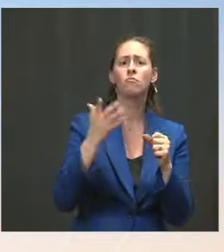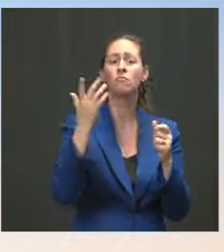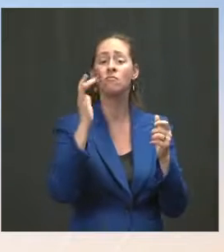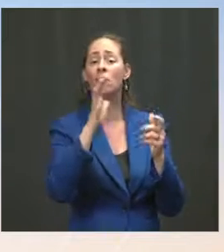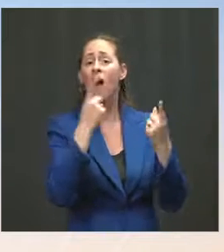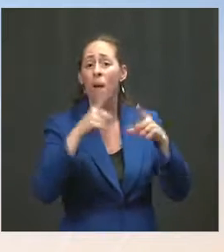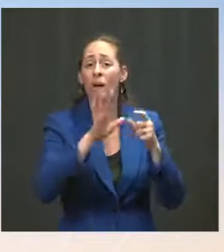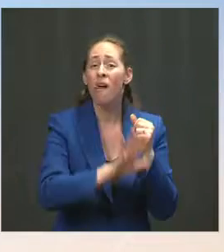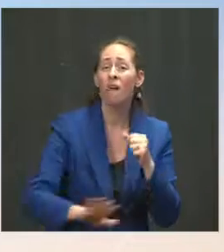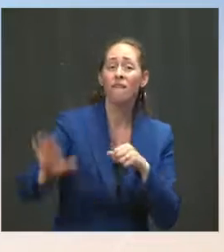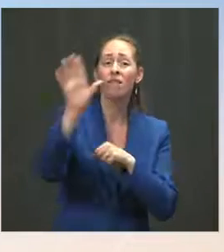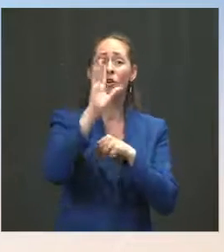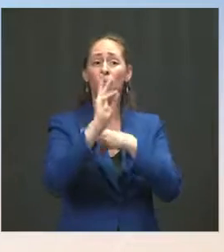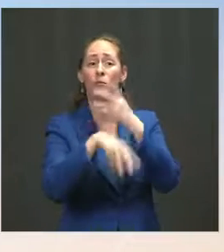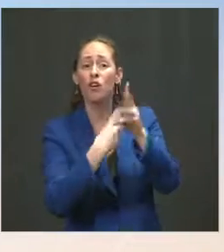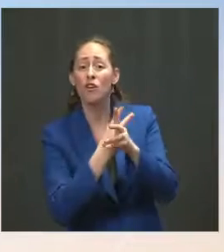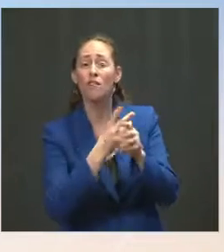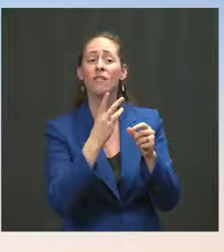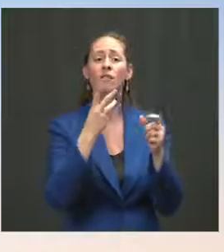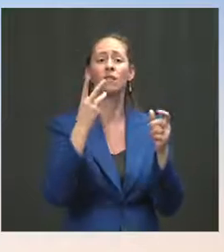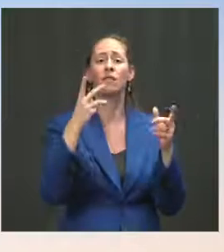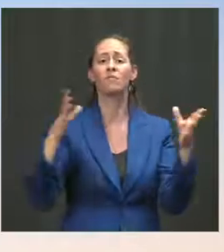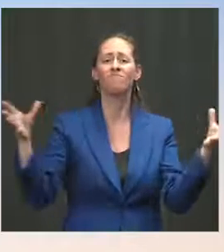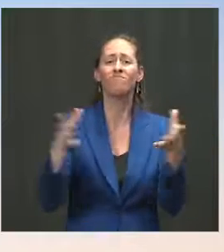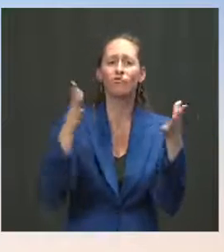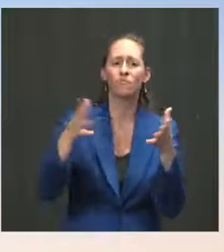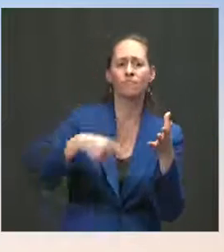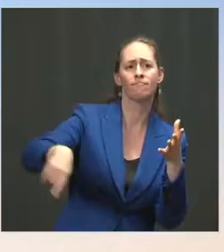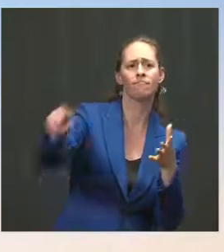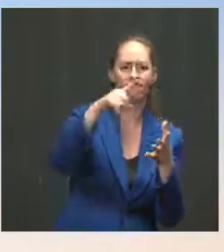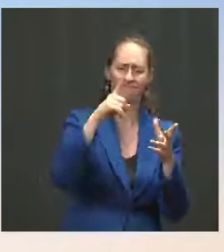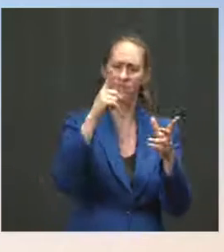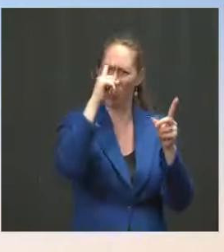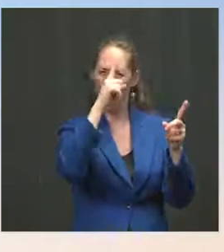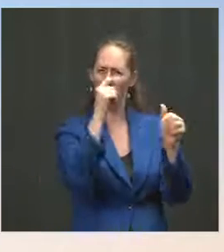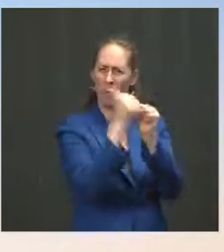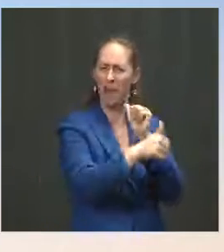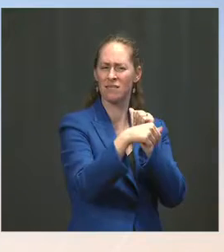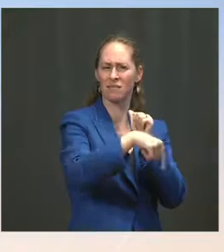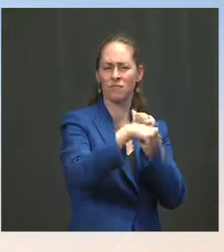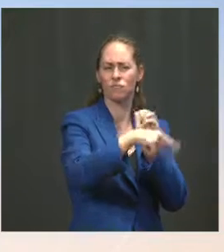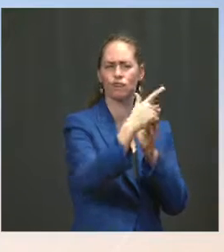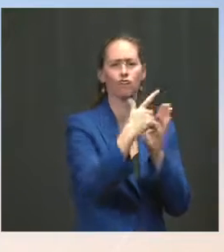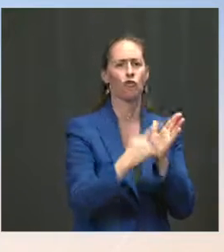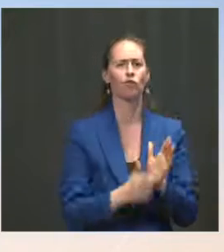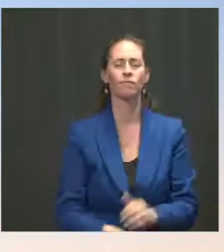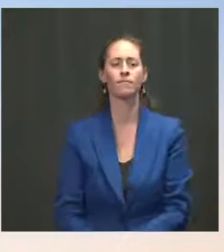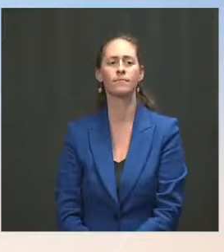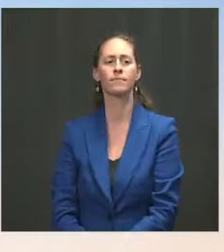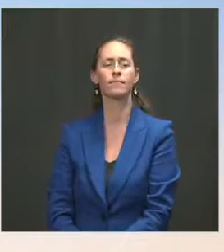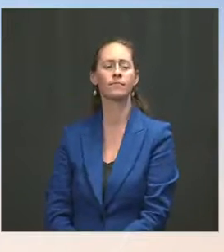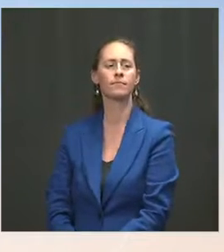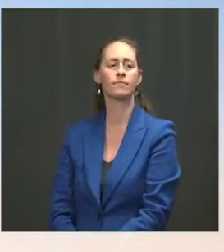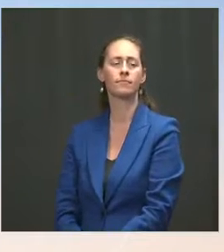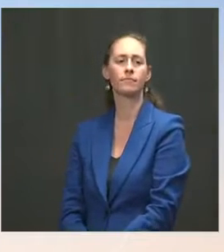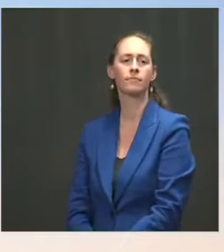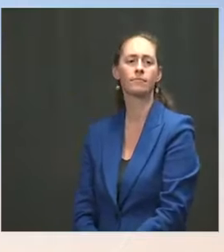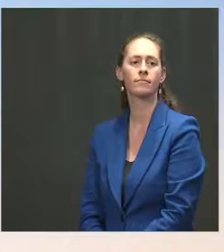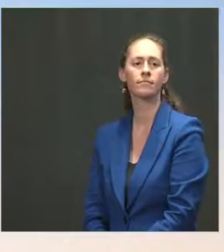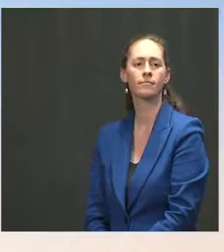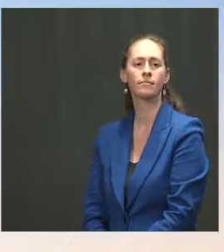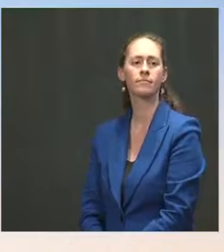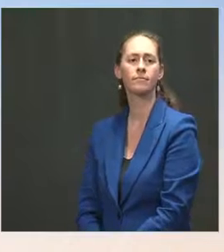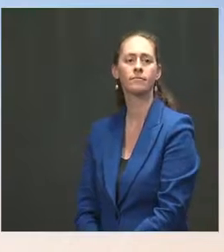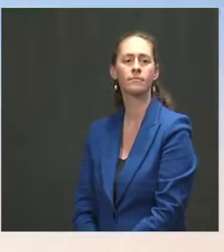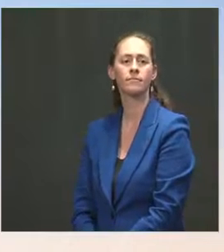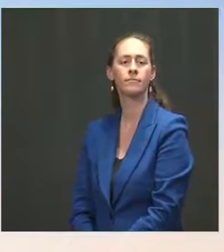move legislation forward. Go ahead. Just curious if the president is following the recall election in California, how